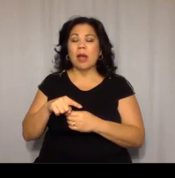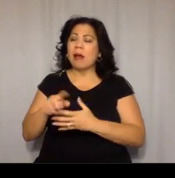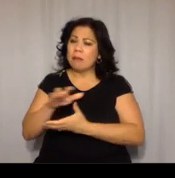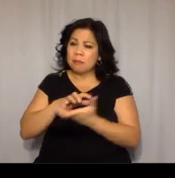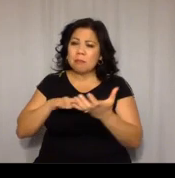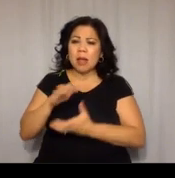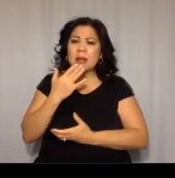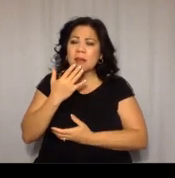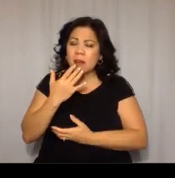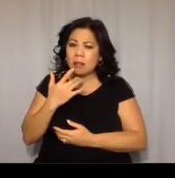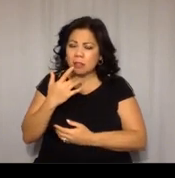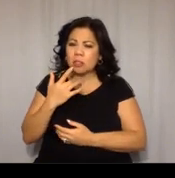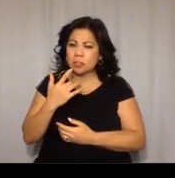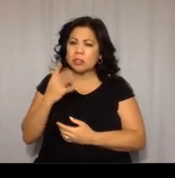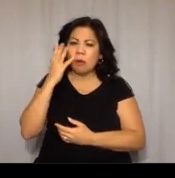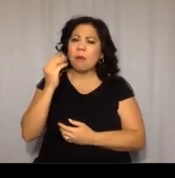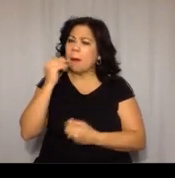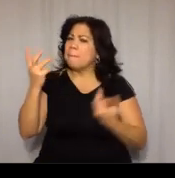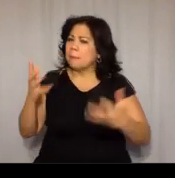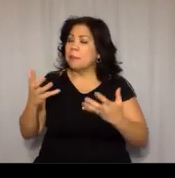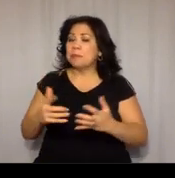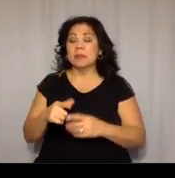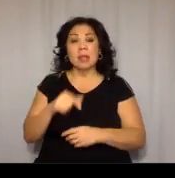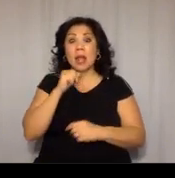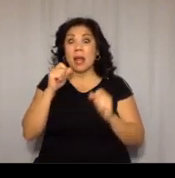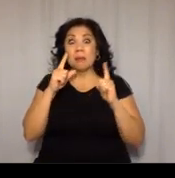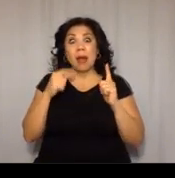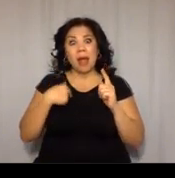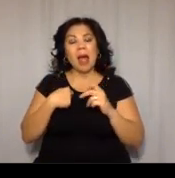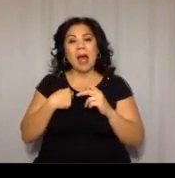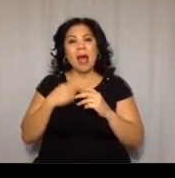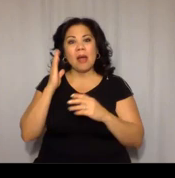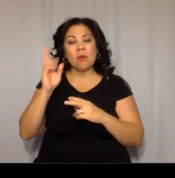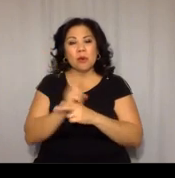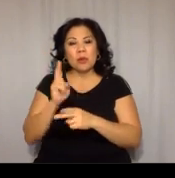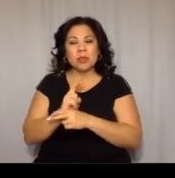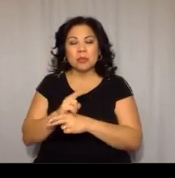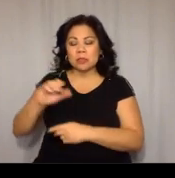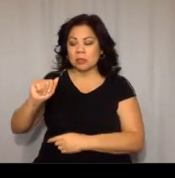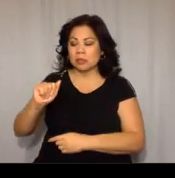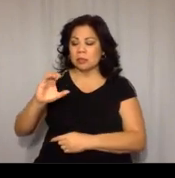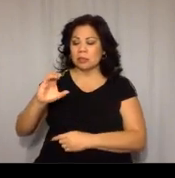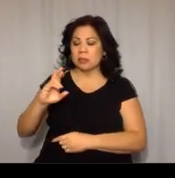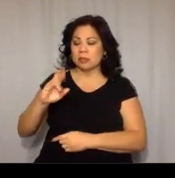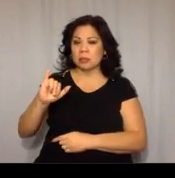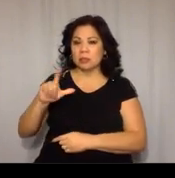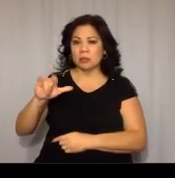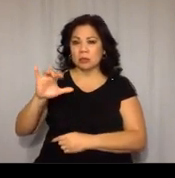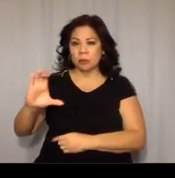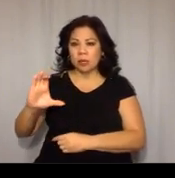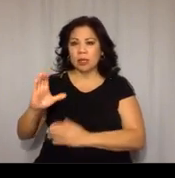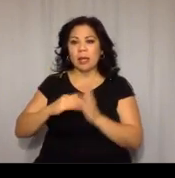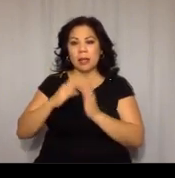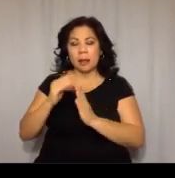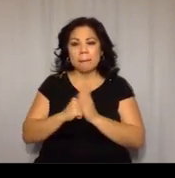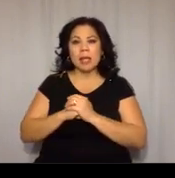with me. And so this won't be any surprise that I'm going to start using some acrylic paint on a little plate. I'm